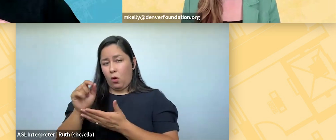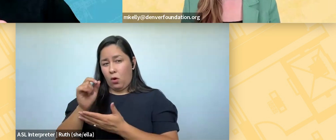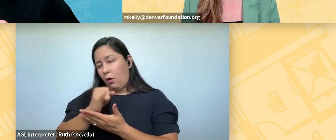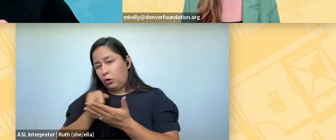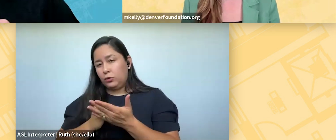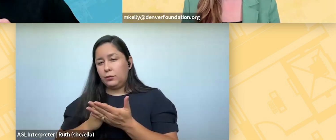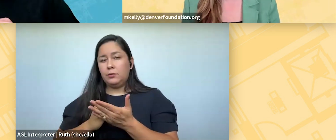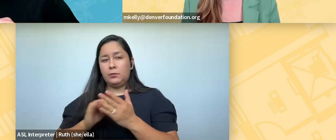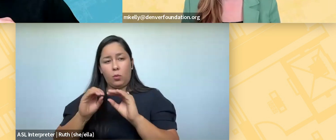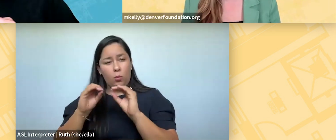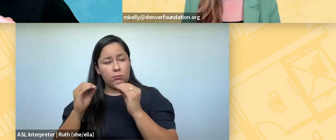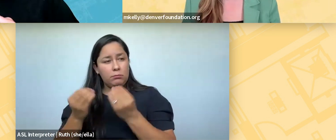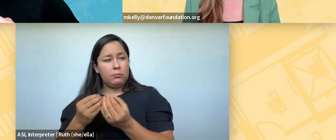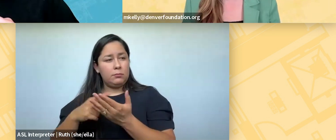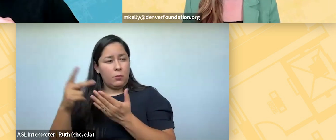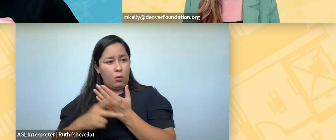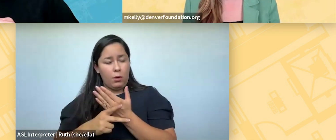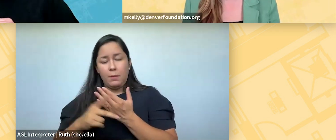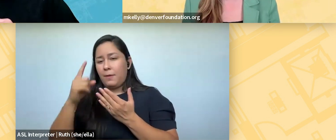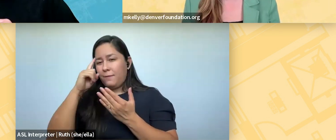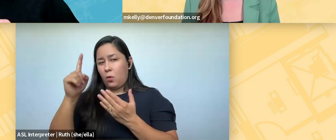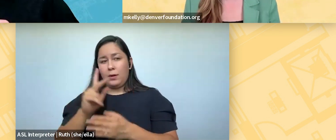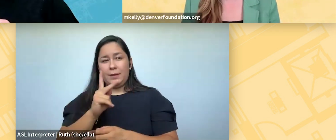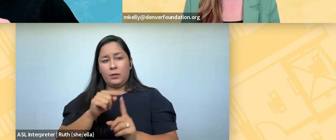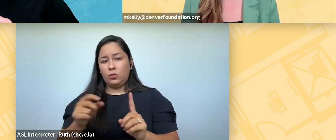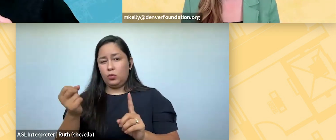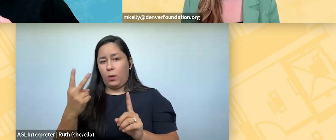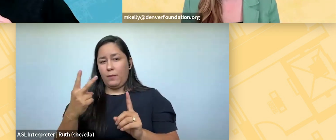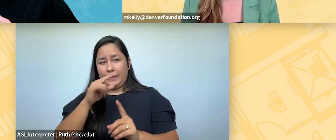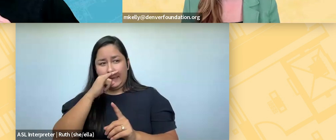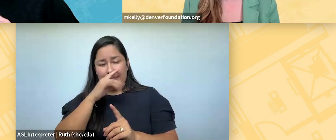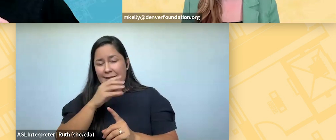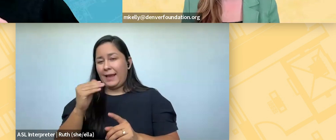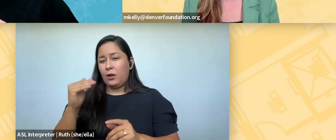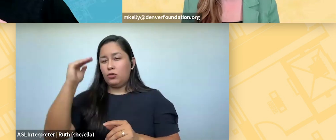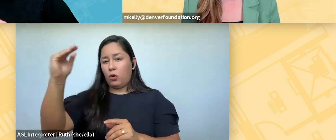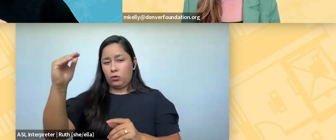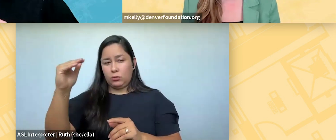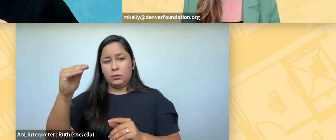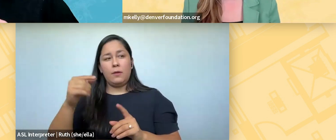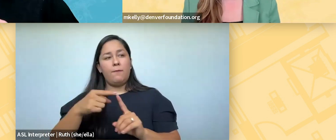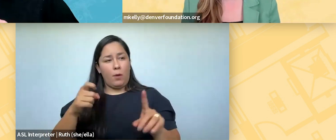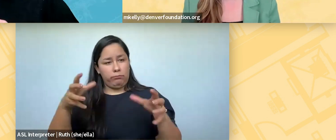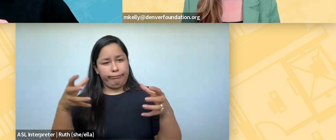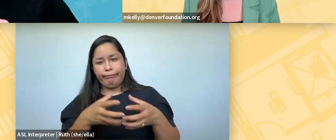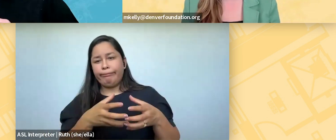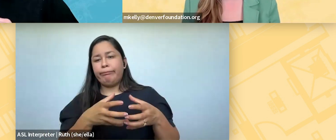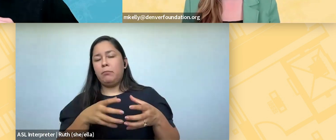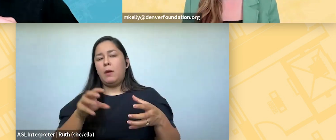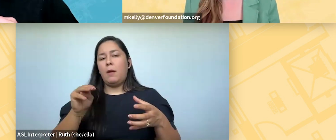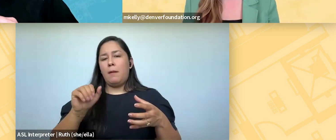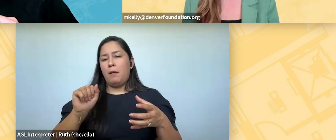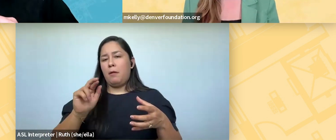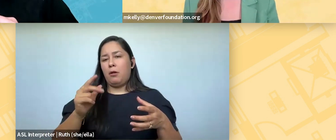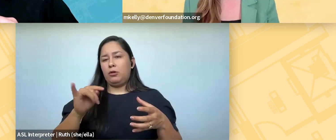barriers to the healing power of the arts for K-12 kids and adults who are marginalized. Would this fit within the